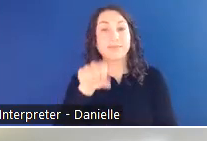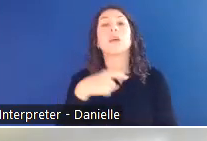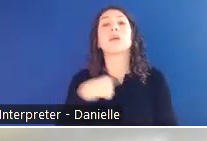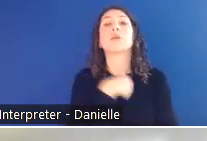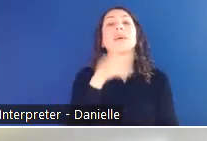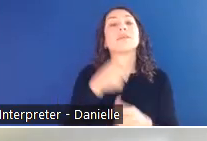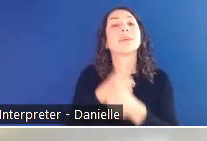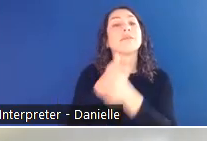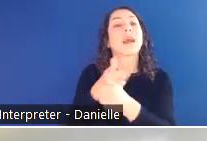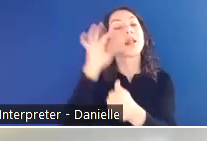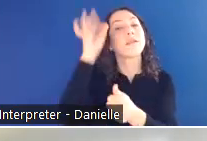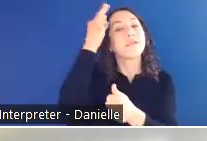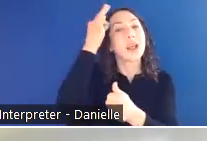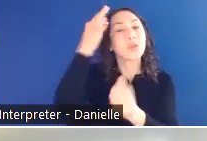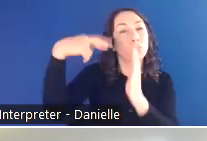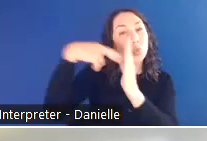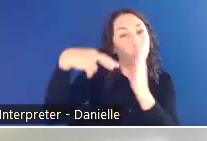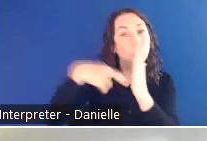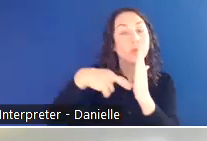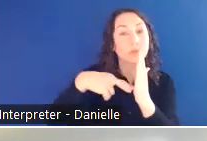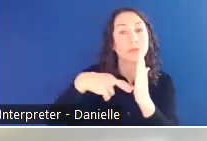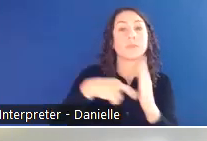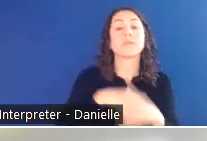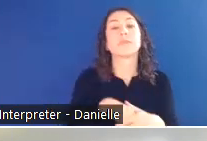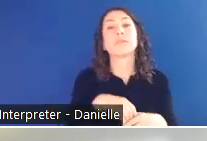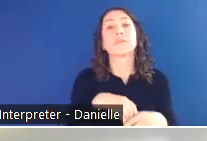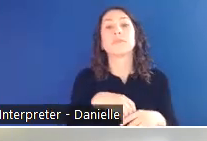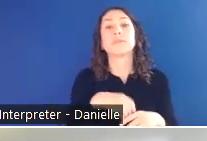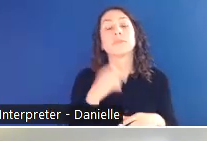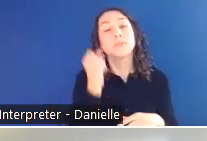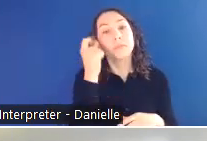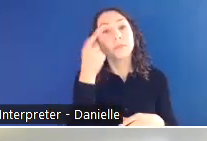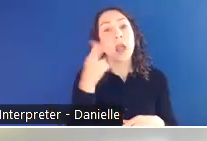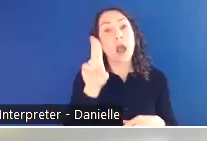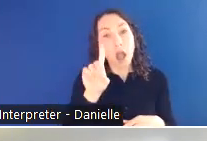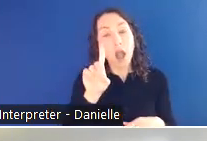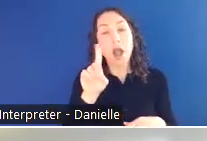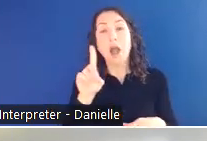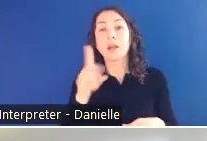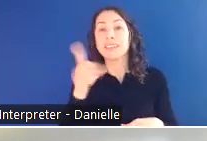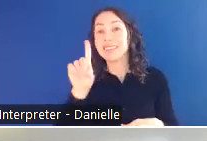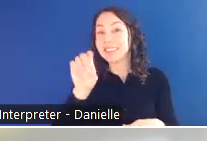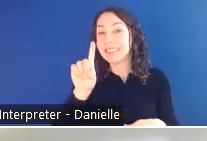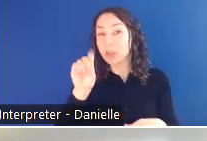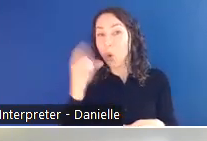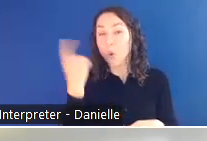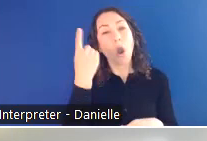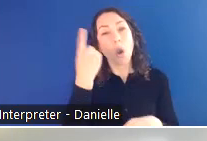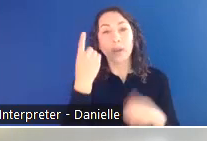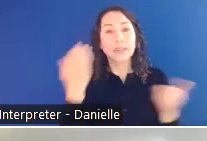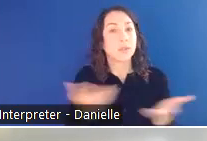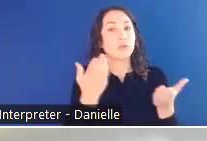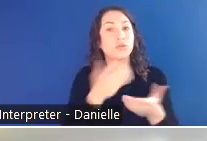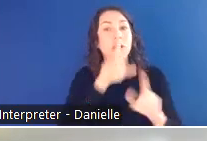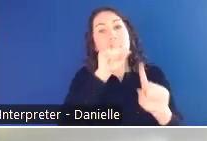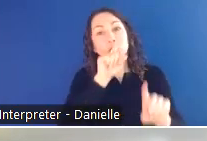federal regulations while making funding decisions, please note DITO and host team members are always available to help answer your questions and